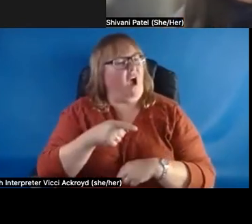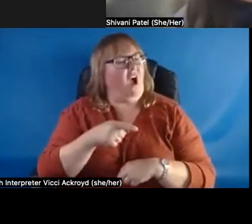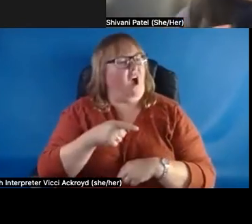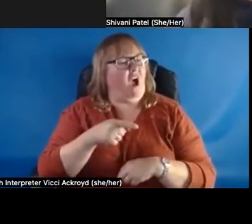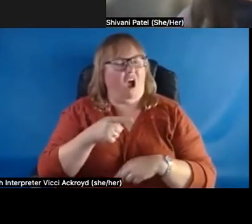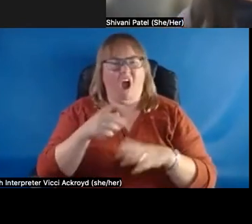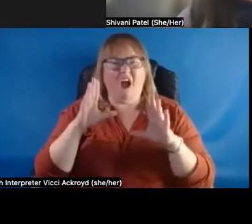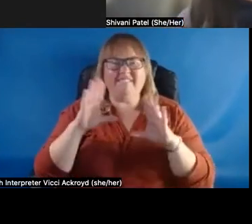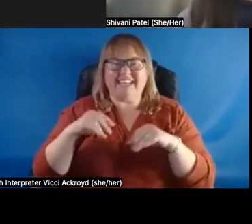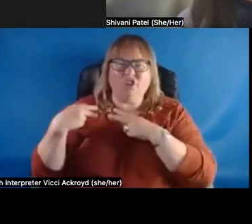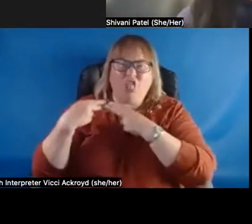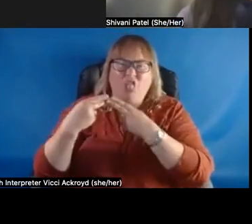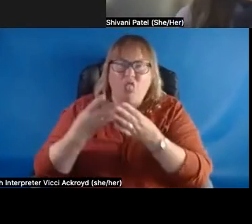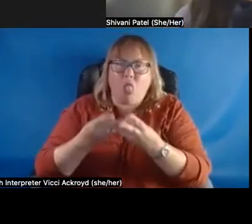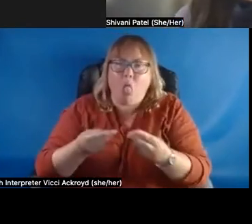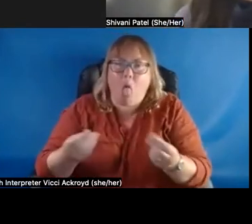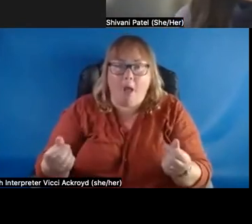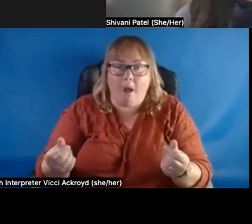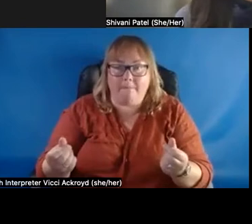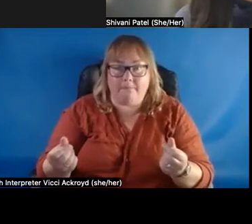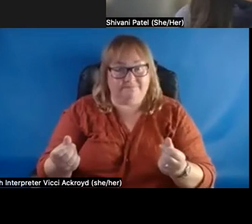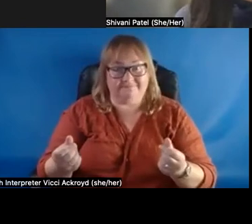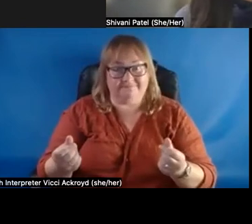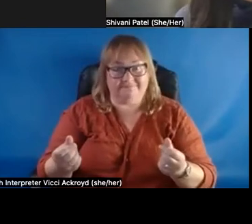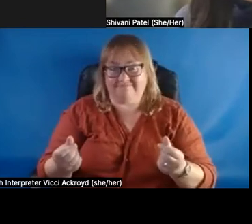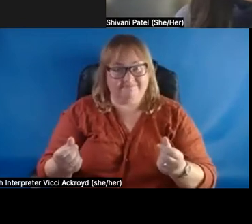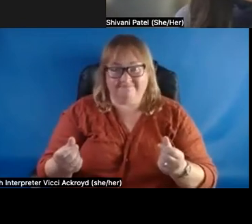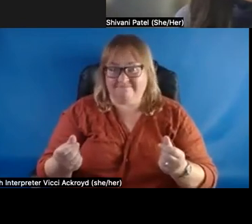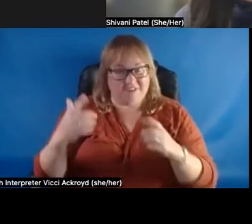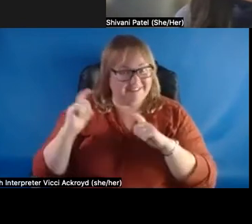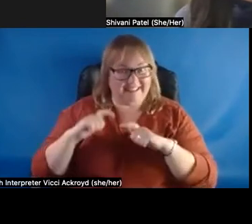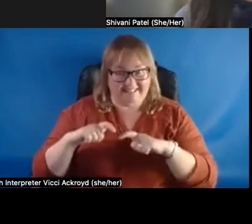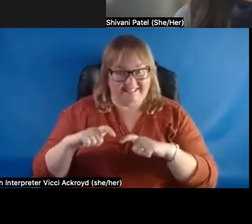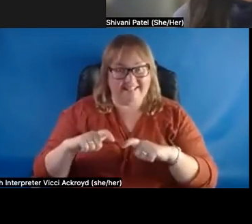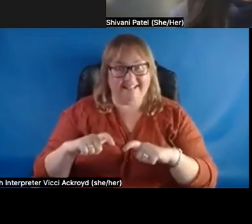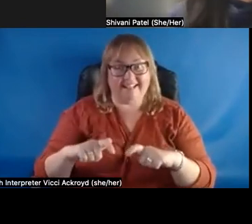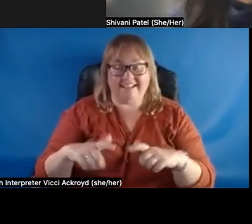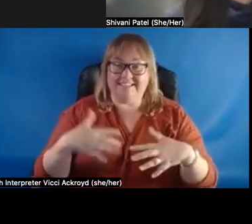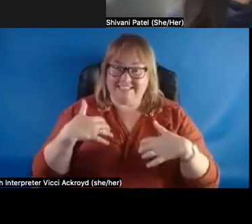it isn't relevant anymore. But yeah, I think it's an interesting